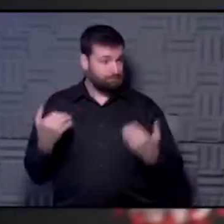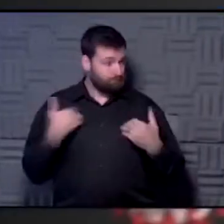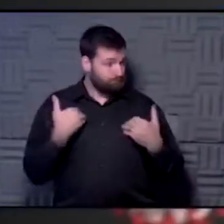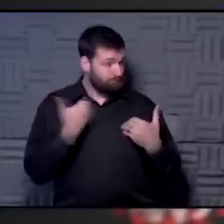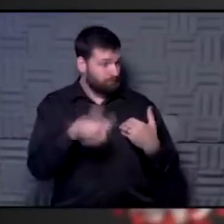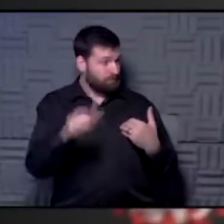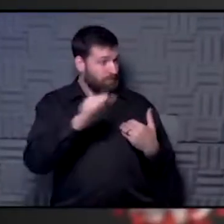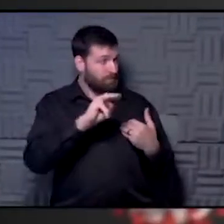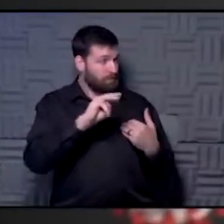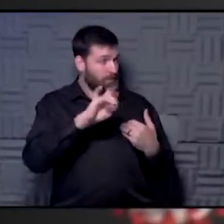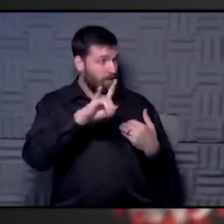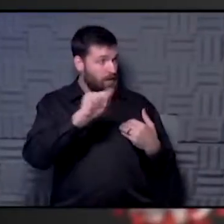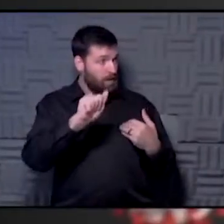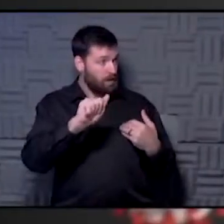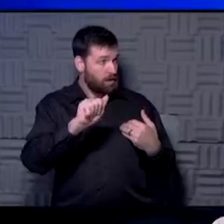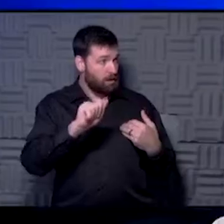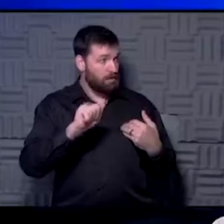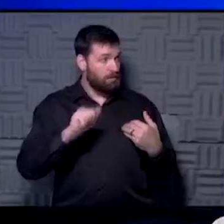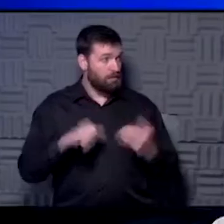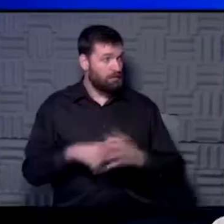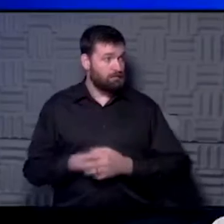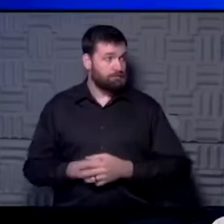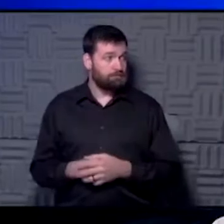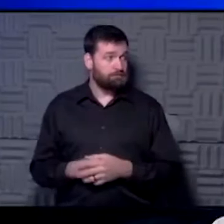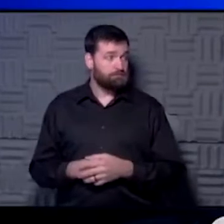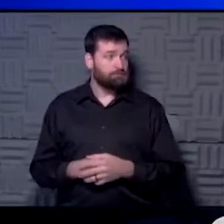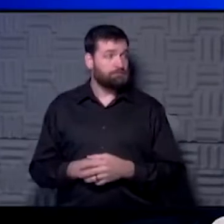media? Oh, yeah. Any media questions today?